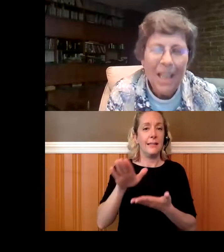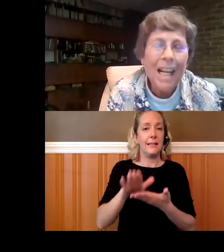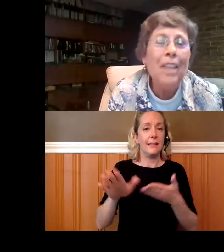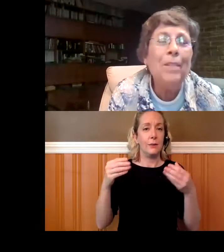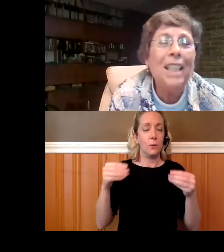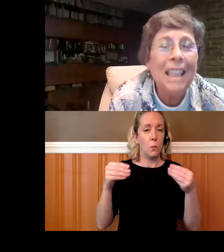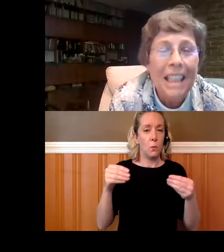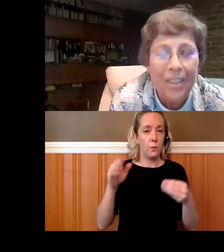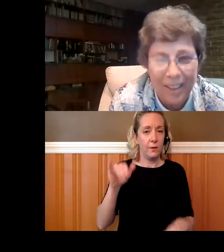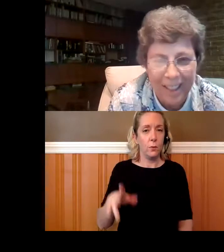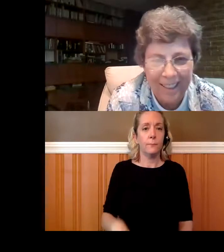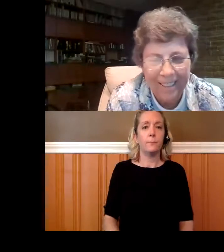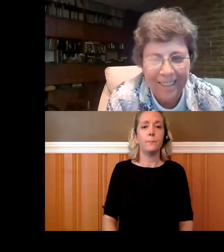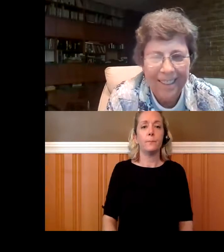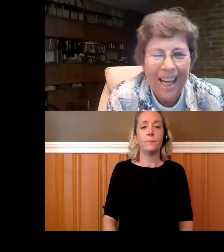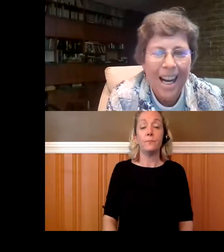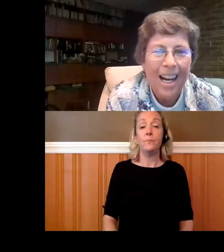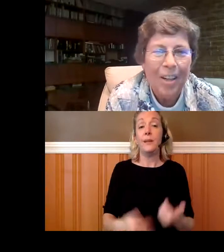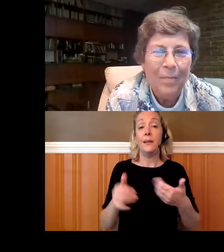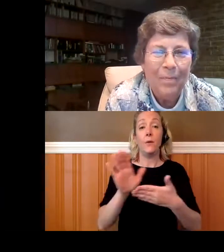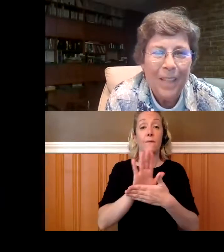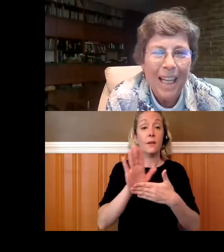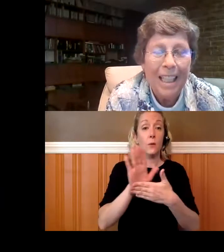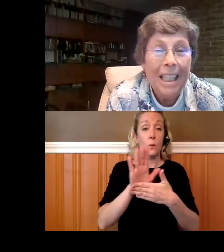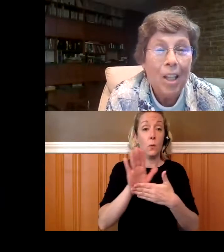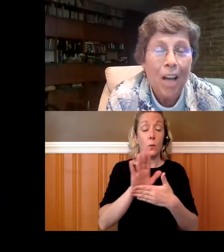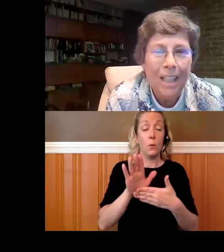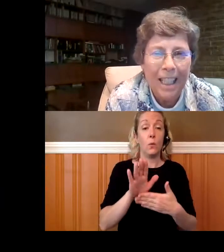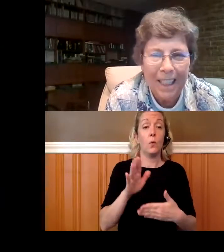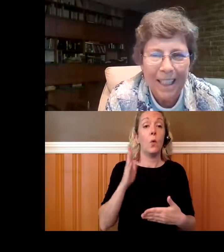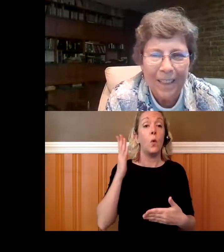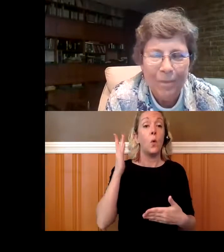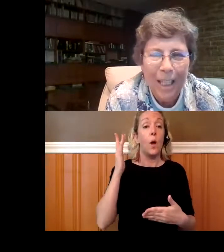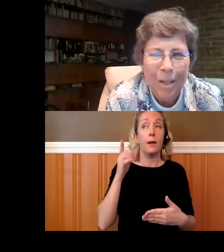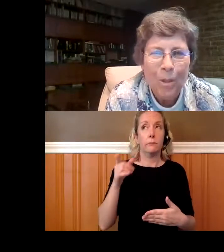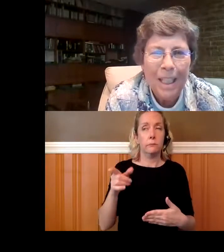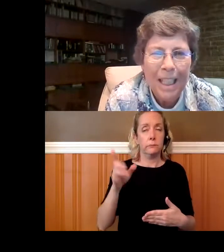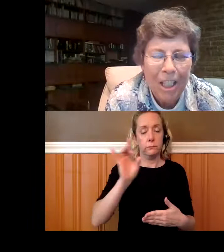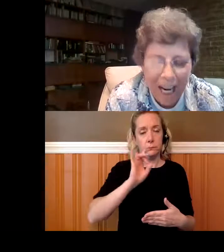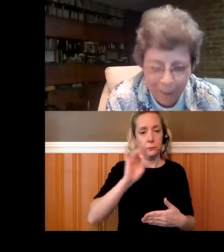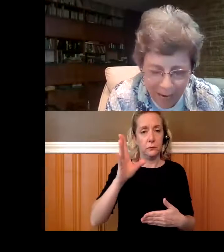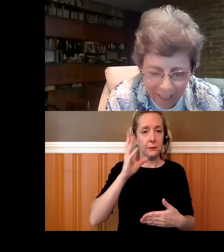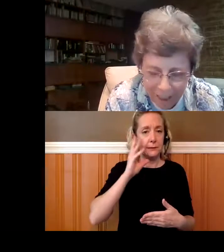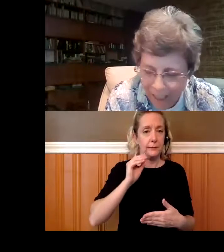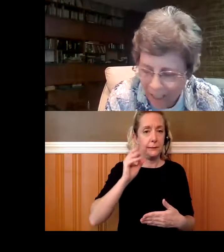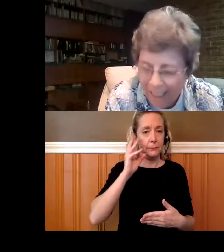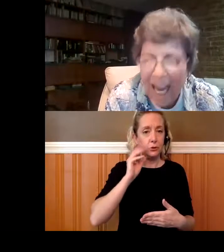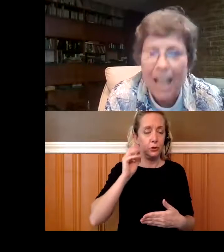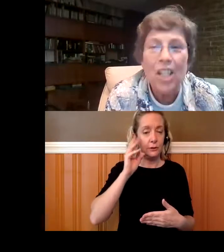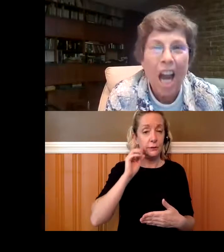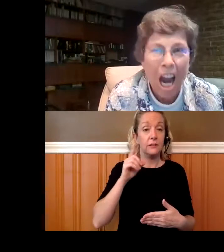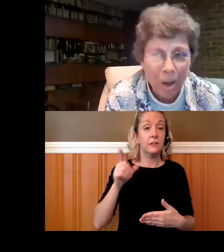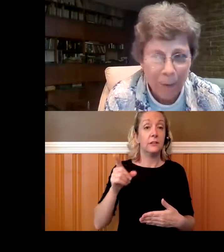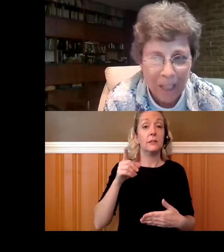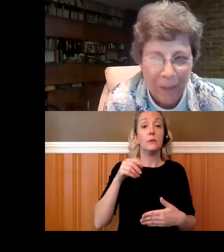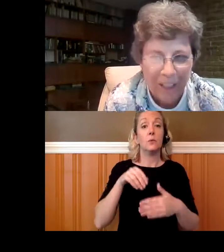his lottery tickets. We're going to see Jack back because he had a terrible experience. He didn't know the experience was bad, but he